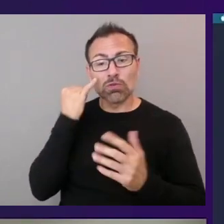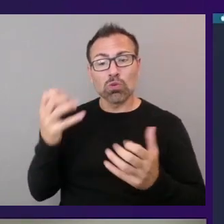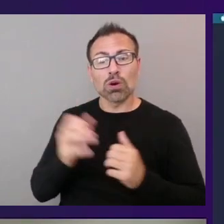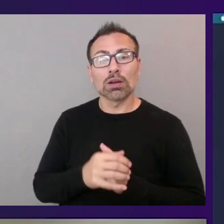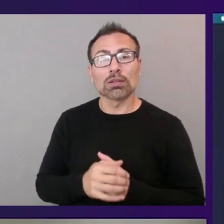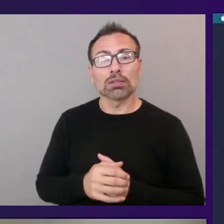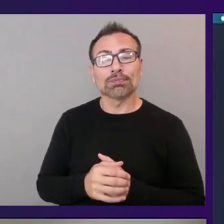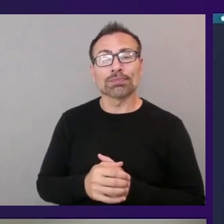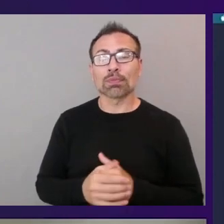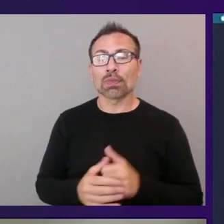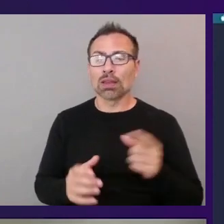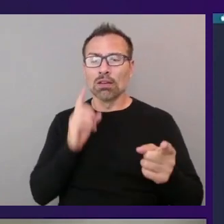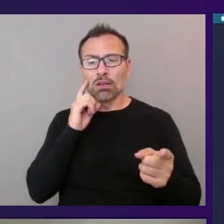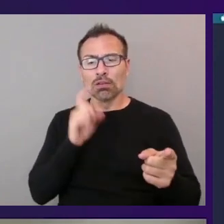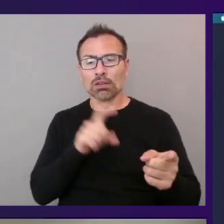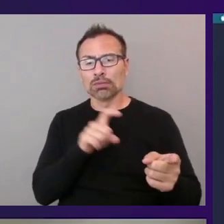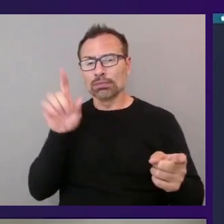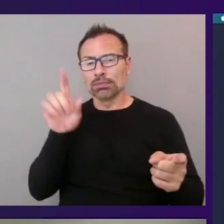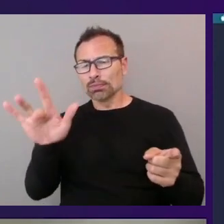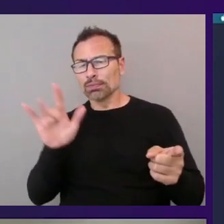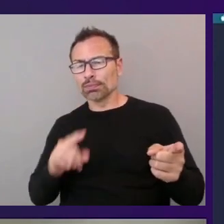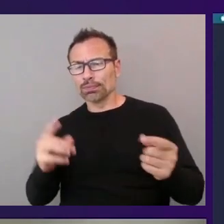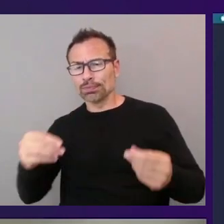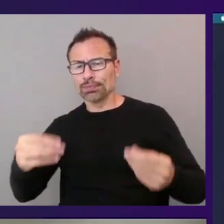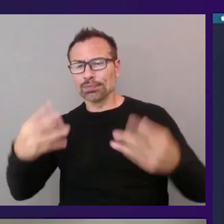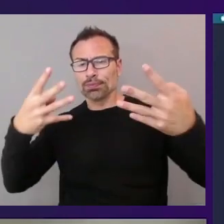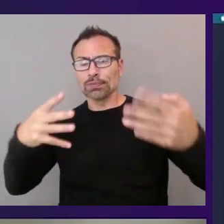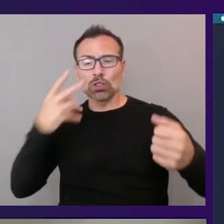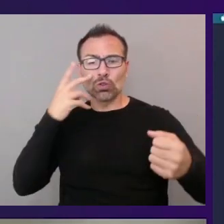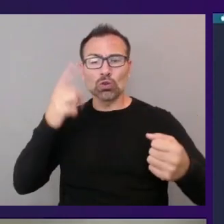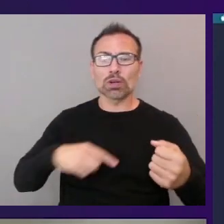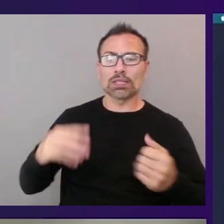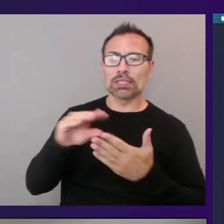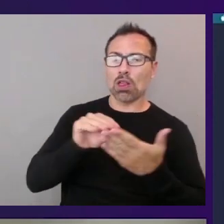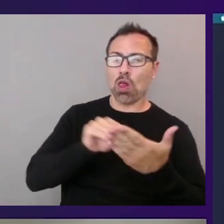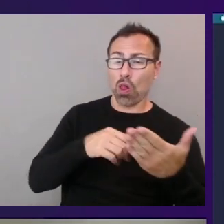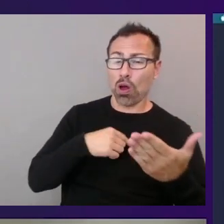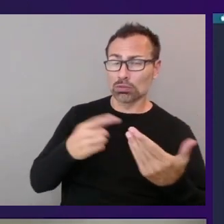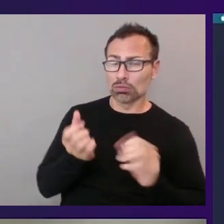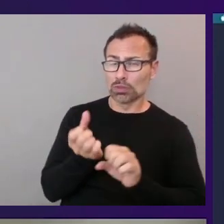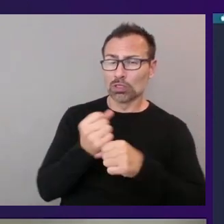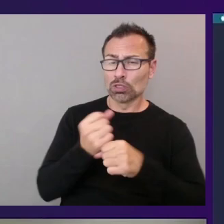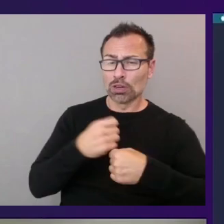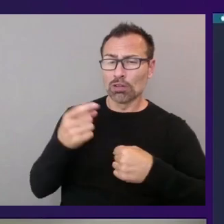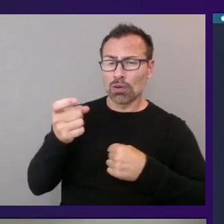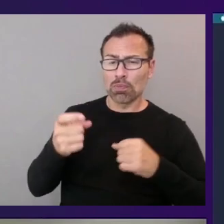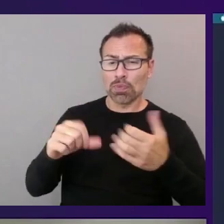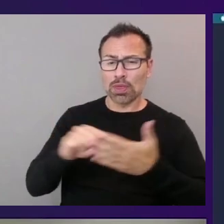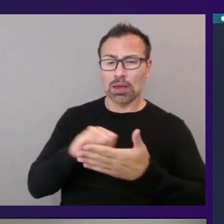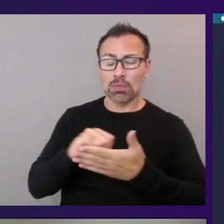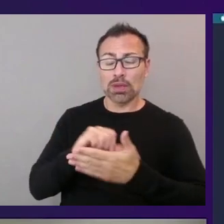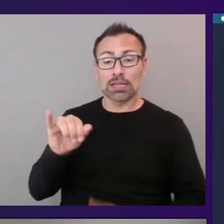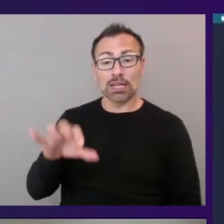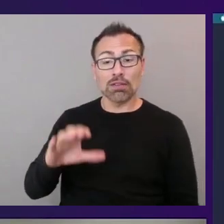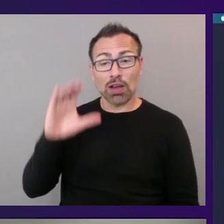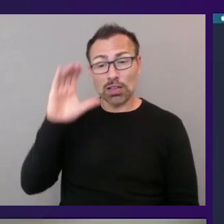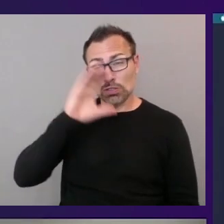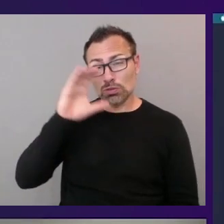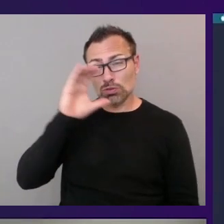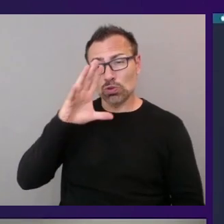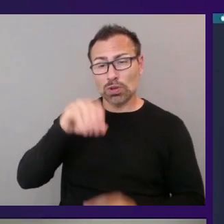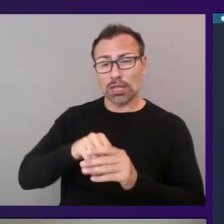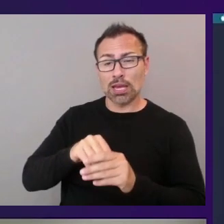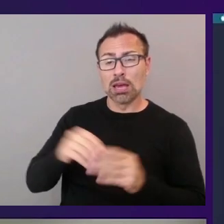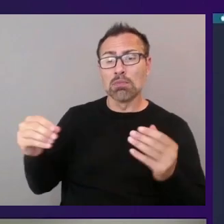we've generated just from that page load that I created. And I think if I search all of my log streams and